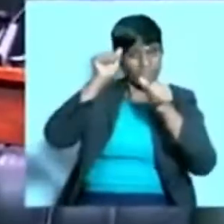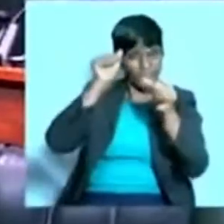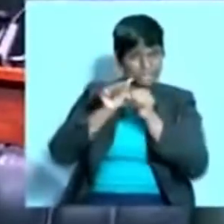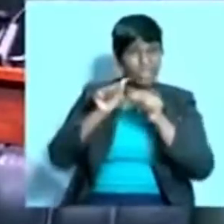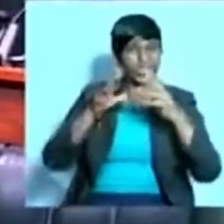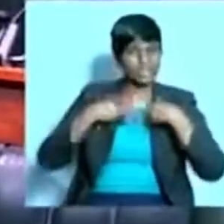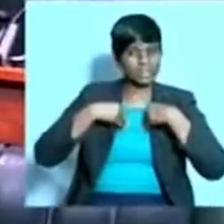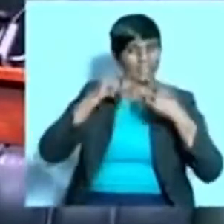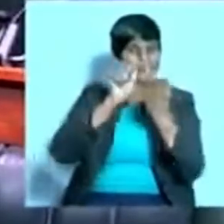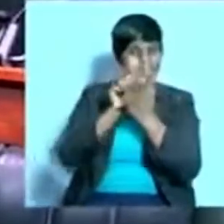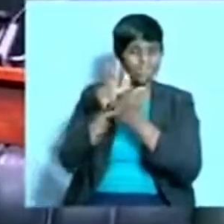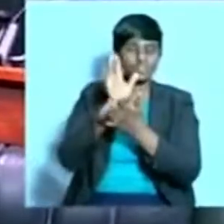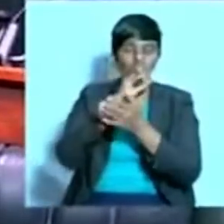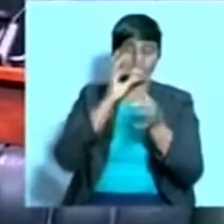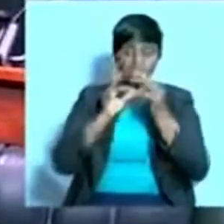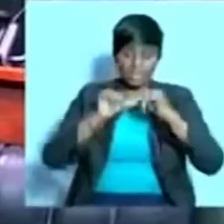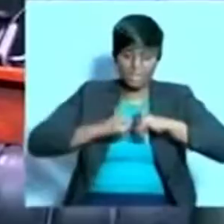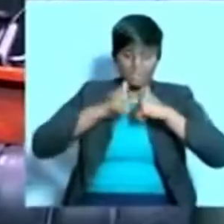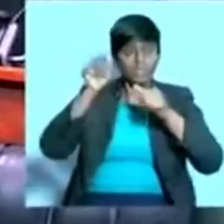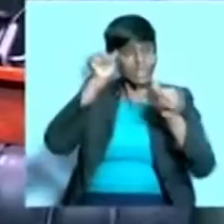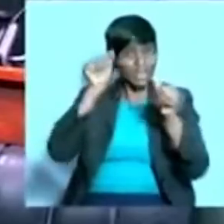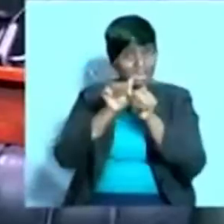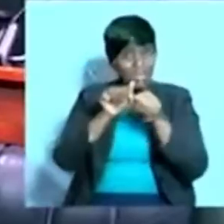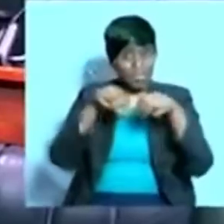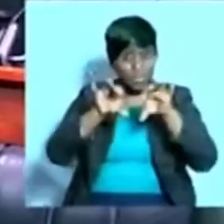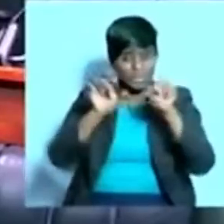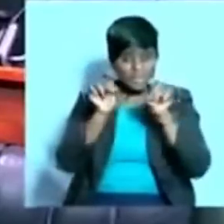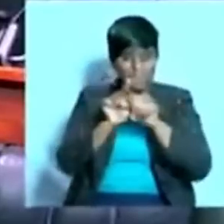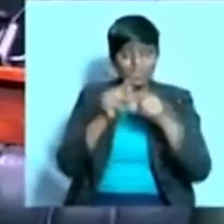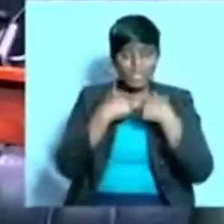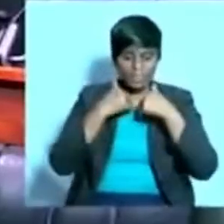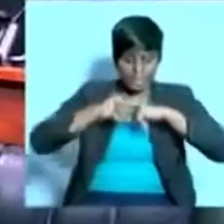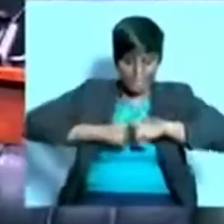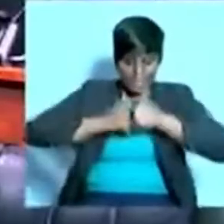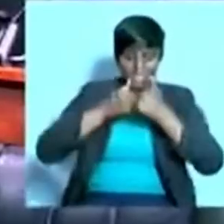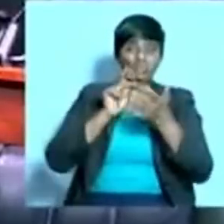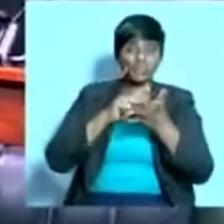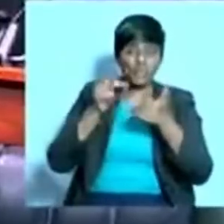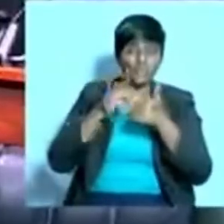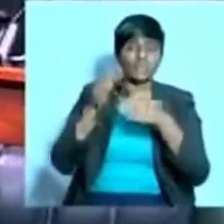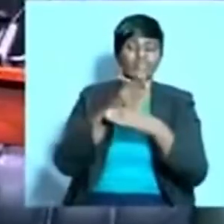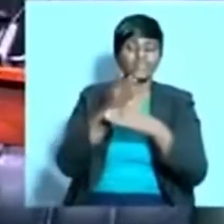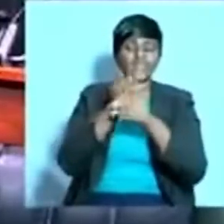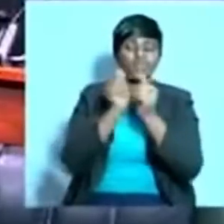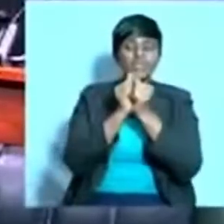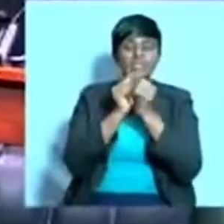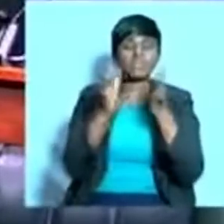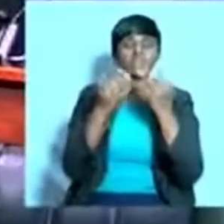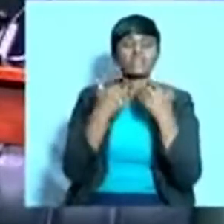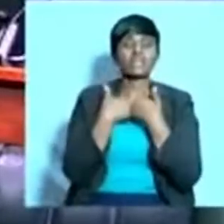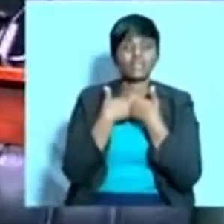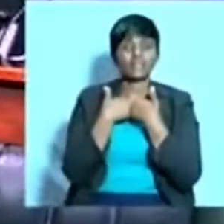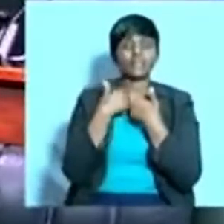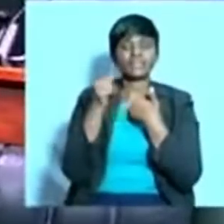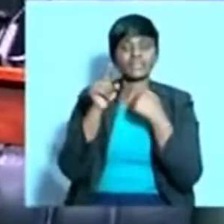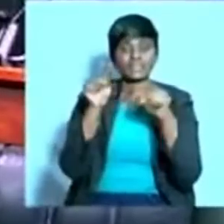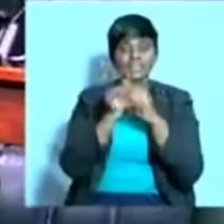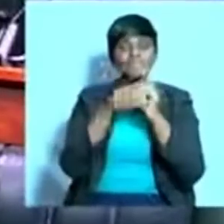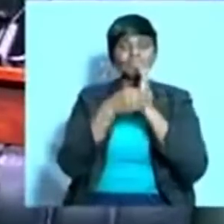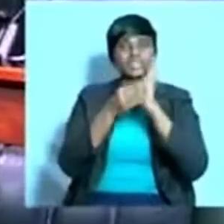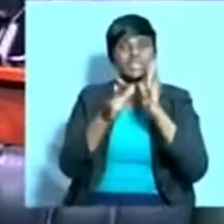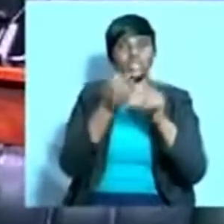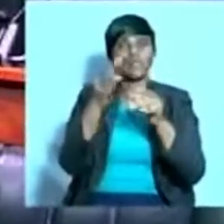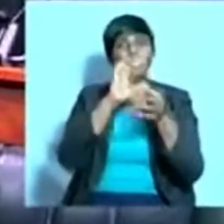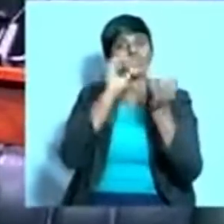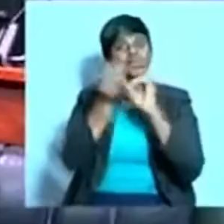If we agree to continue conducting our business without having the leader of